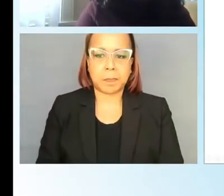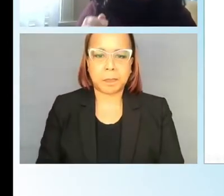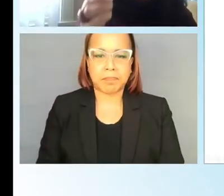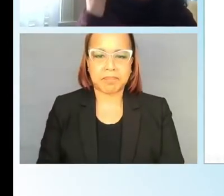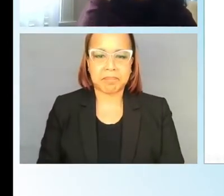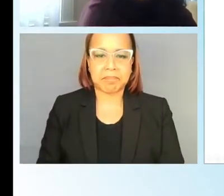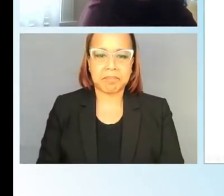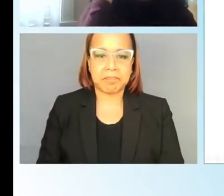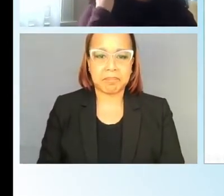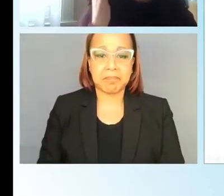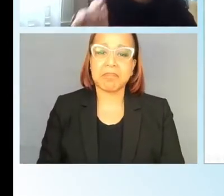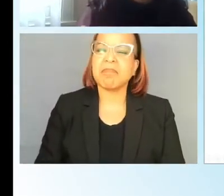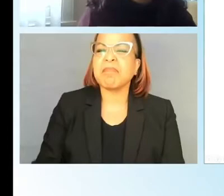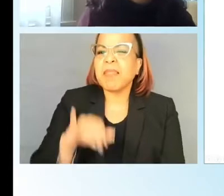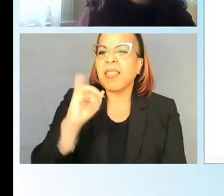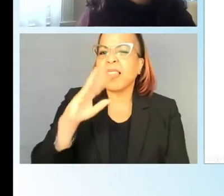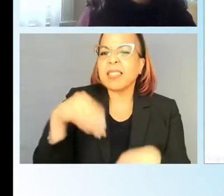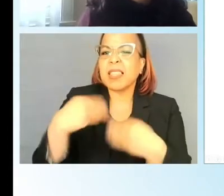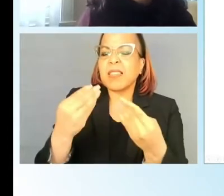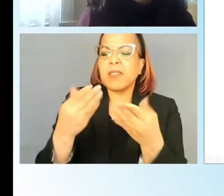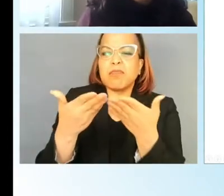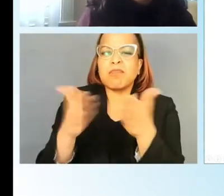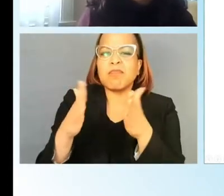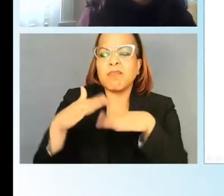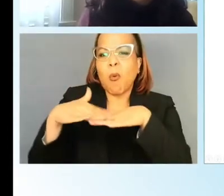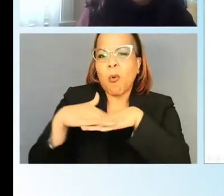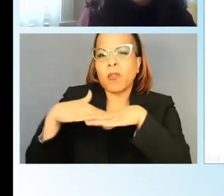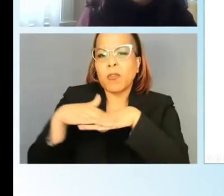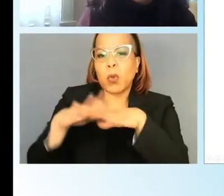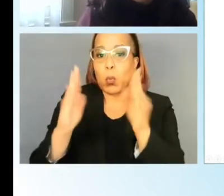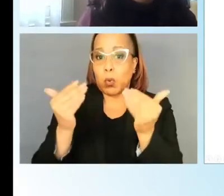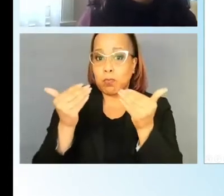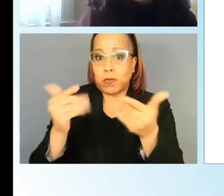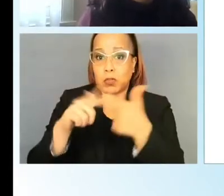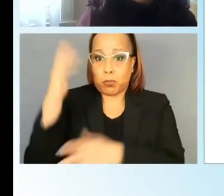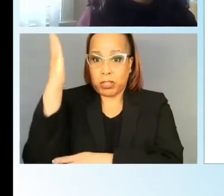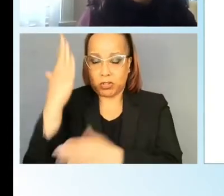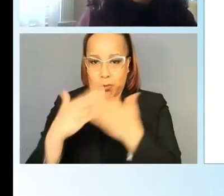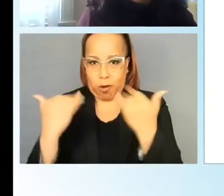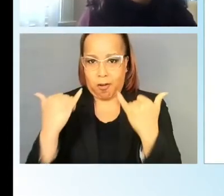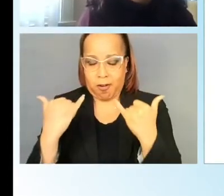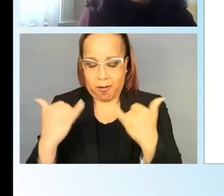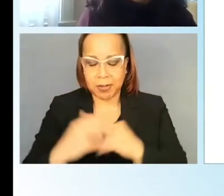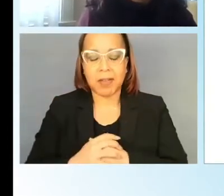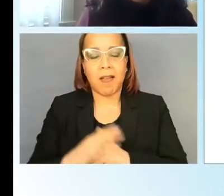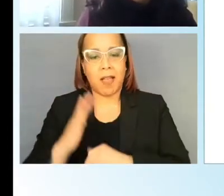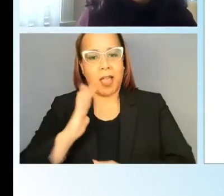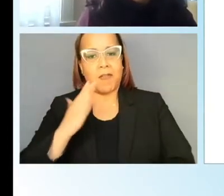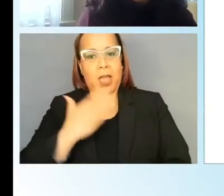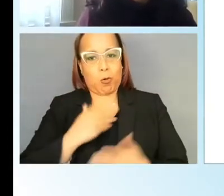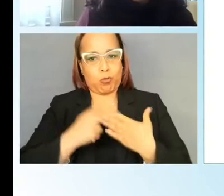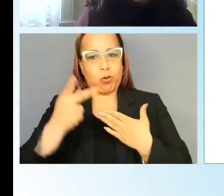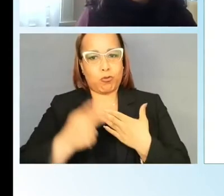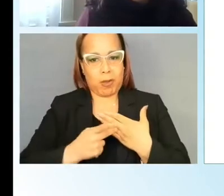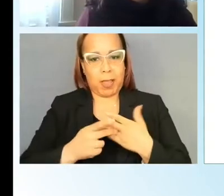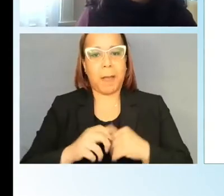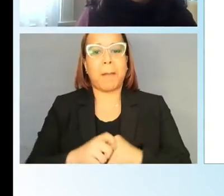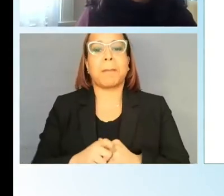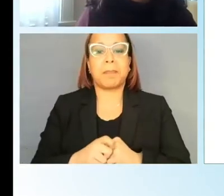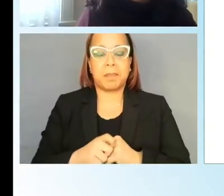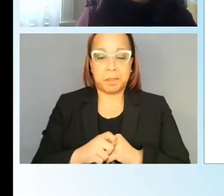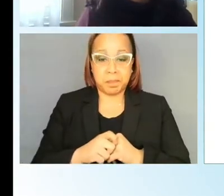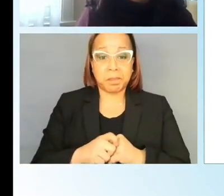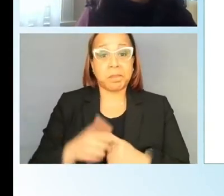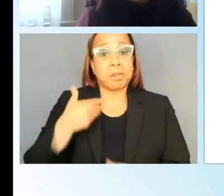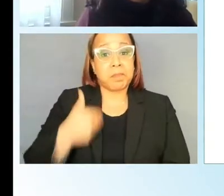So that's just to give you a short overview. We're going to move into the presentation part of our program. I have